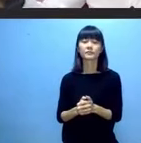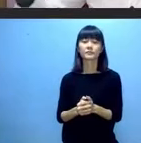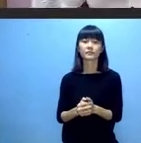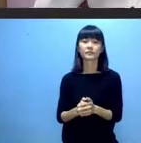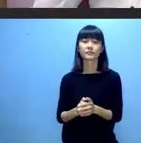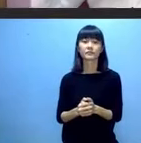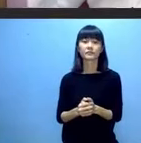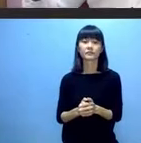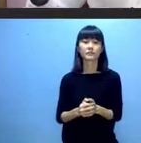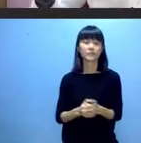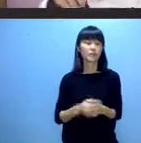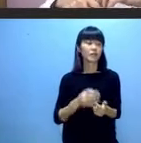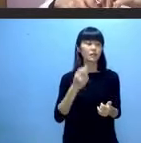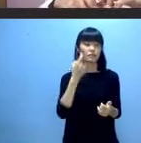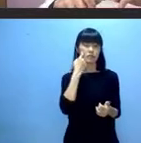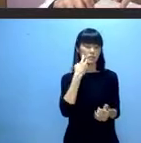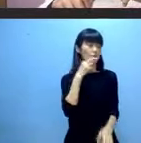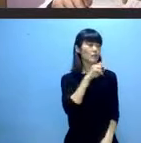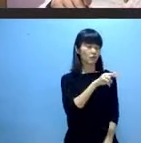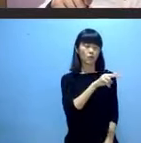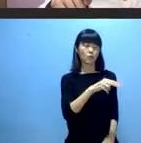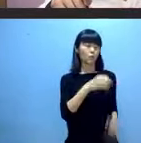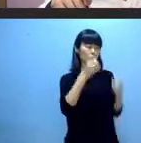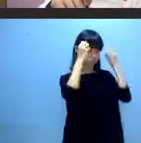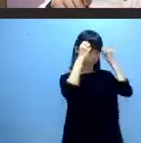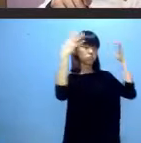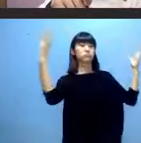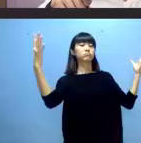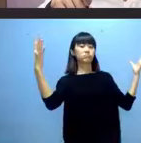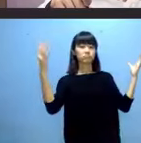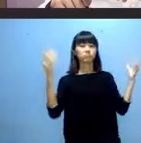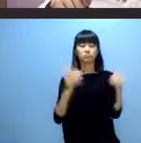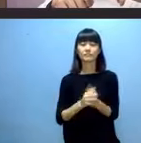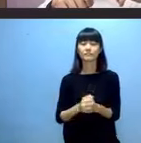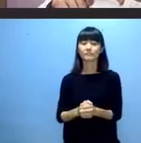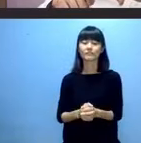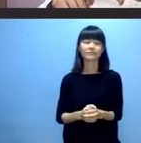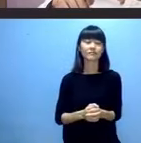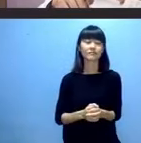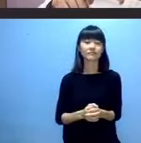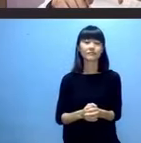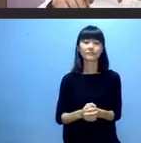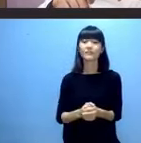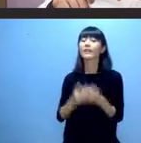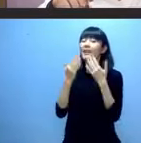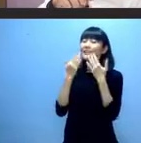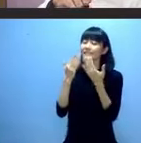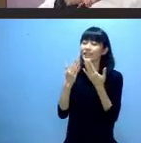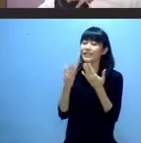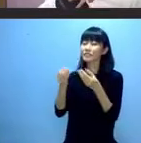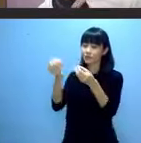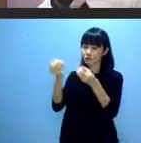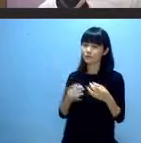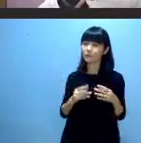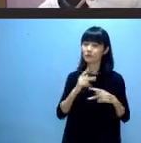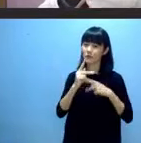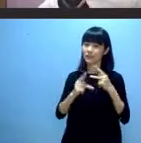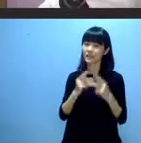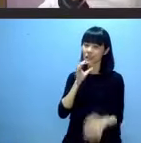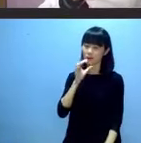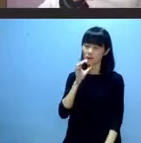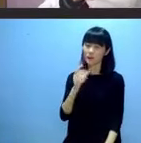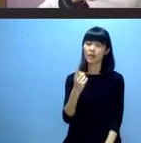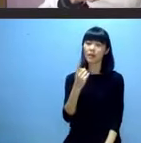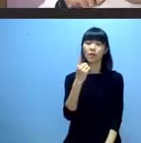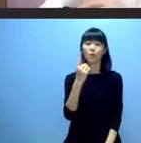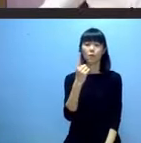now and it just blew my mind. Thank you. Thank you so much for your kind comments. Yes, so yes. One of the things that